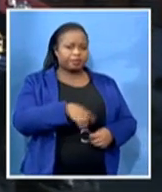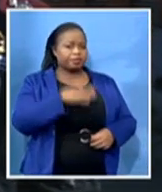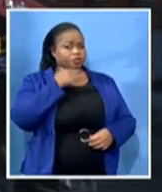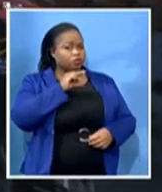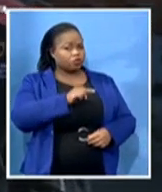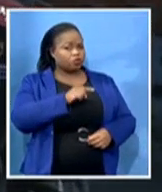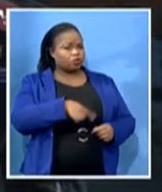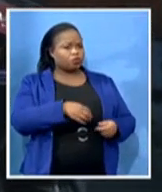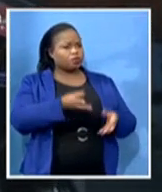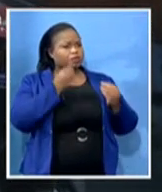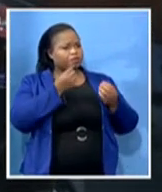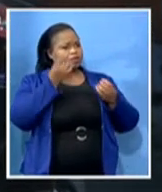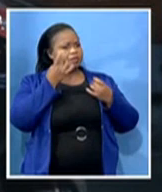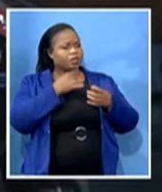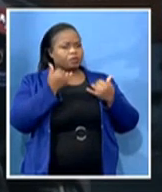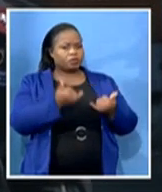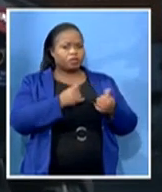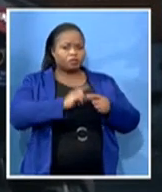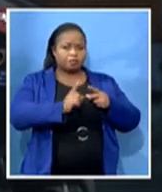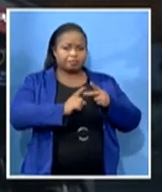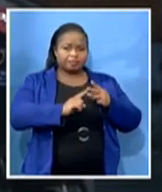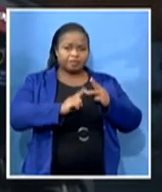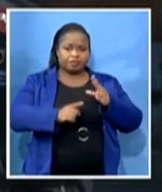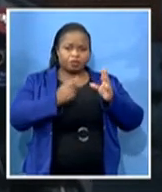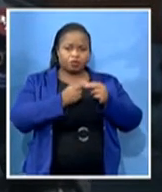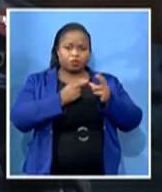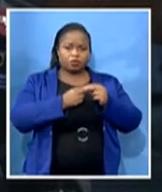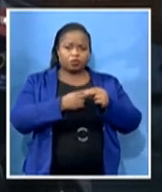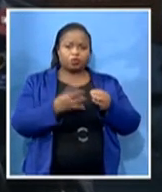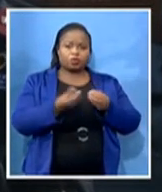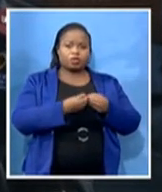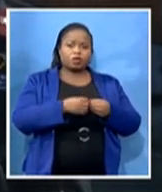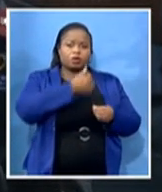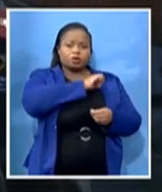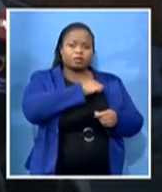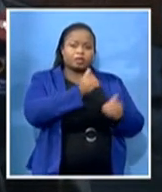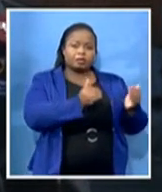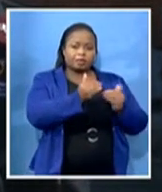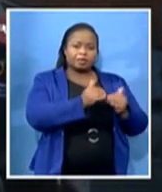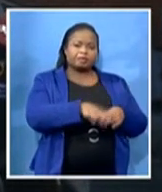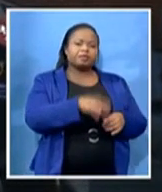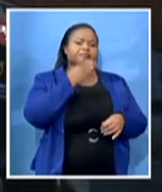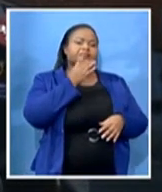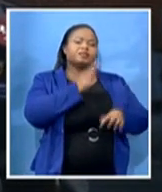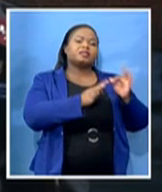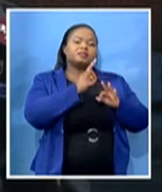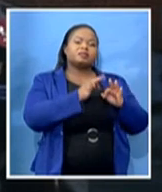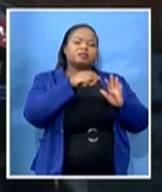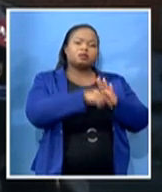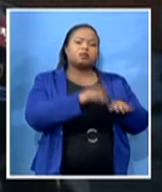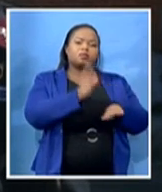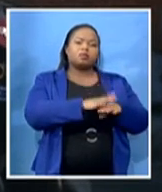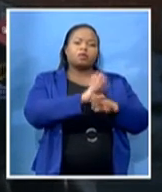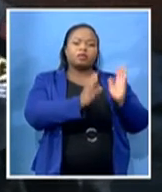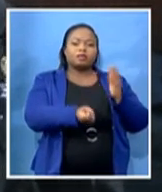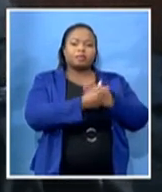different unions together with the hospital management. What is the latest with regard to that feedback, and are you happy